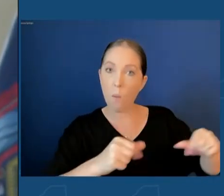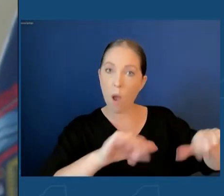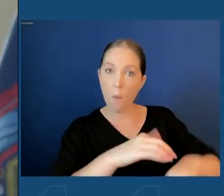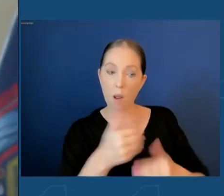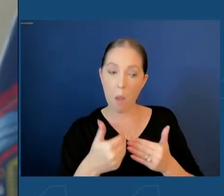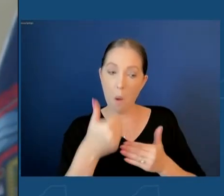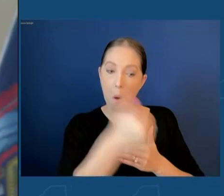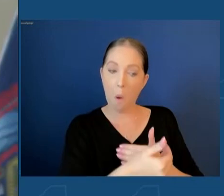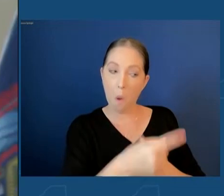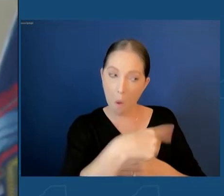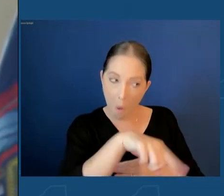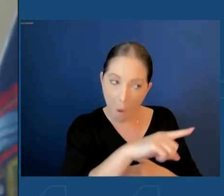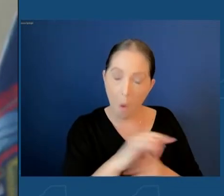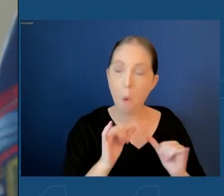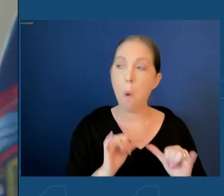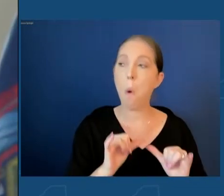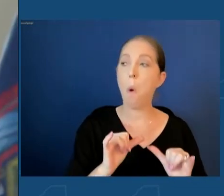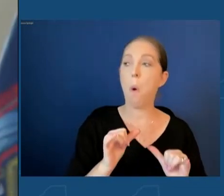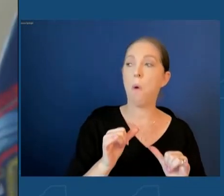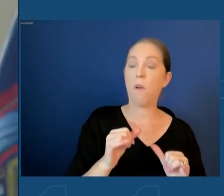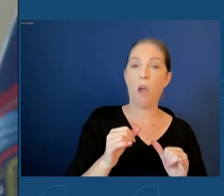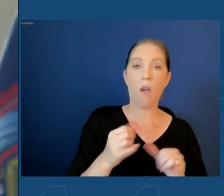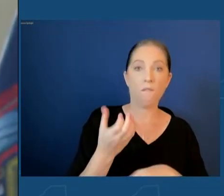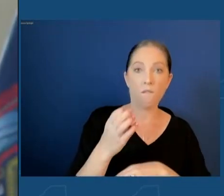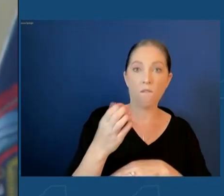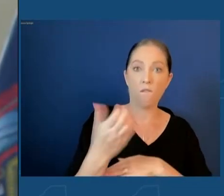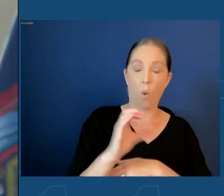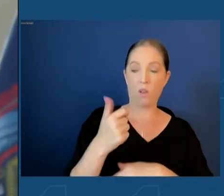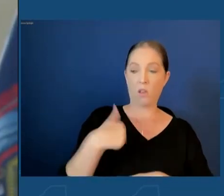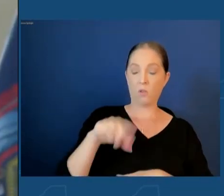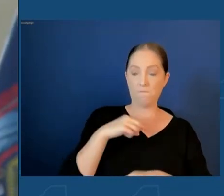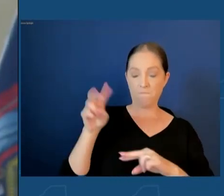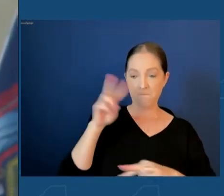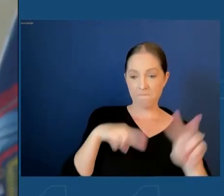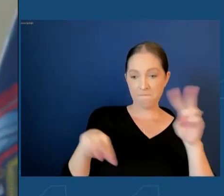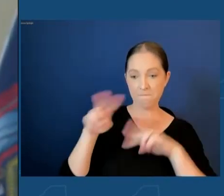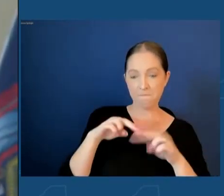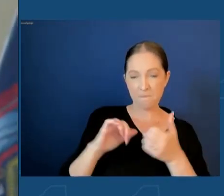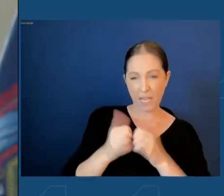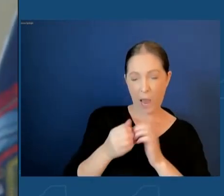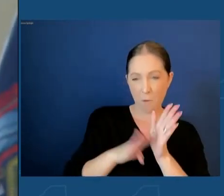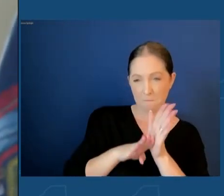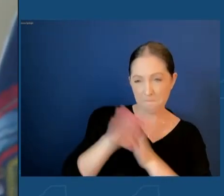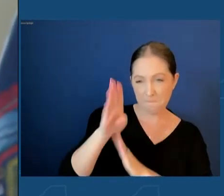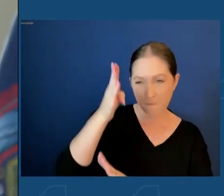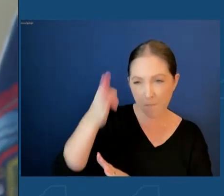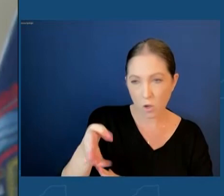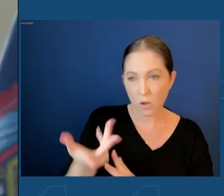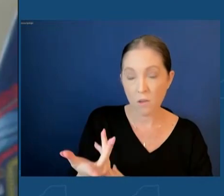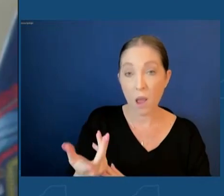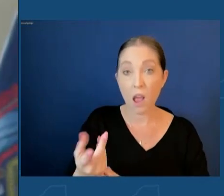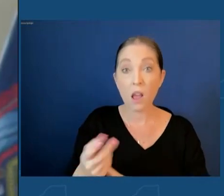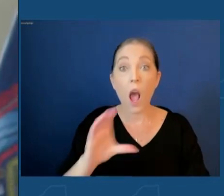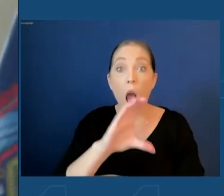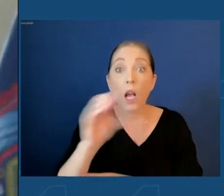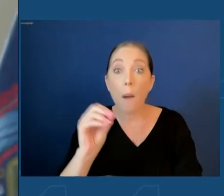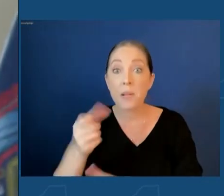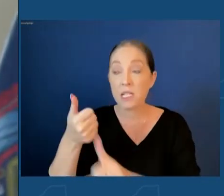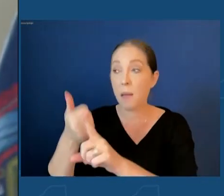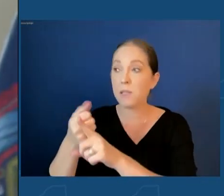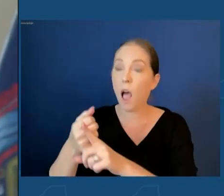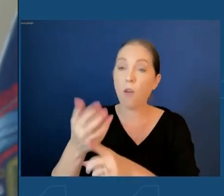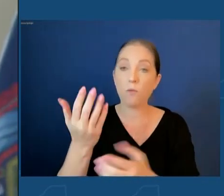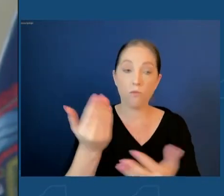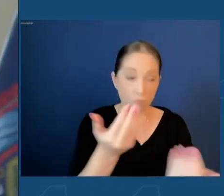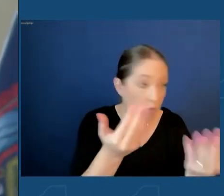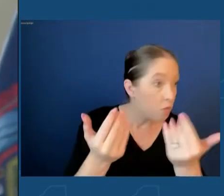an RFP to look at how we're going to redevelop it into the future. And the companies that were just knocking on our door saying, hey, we want to build here. And we're